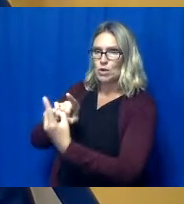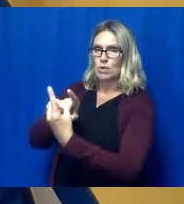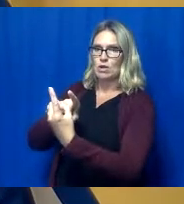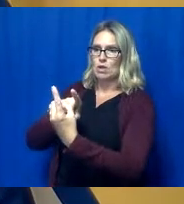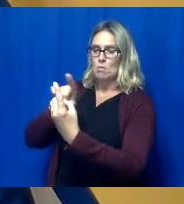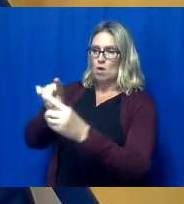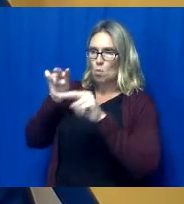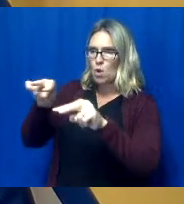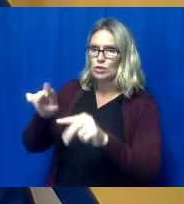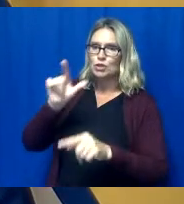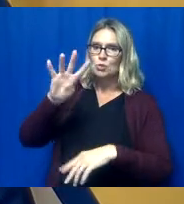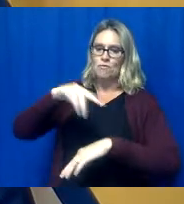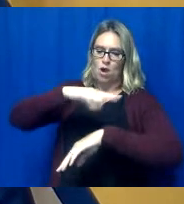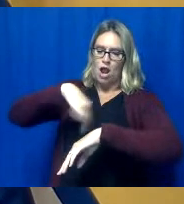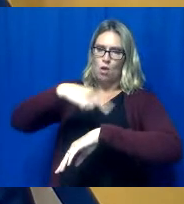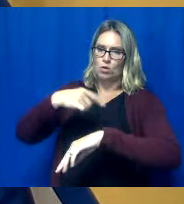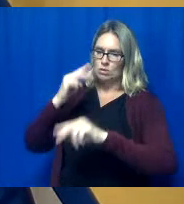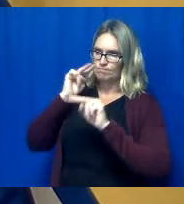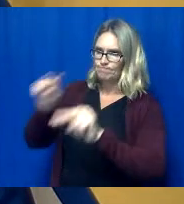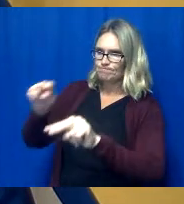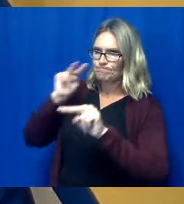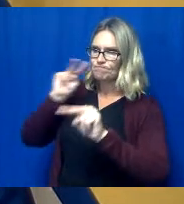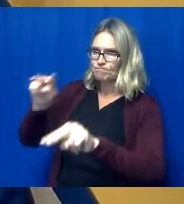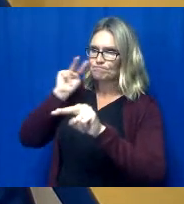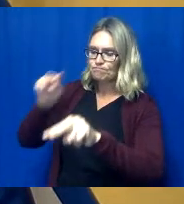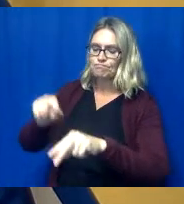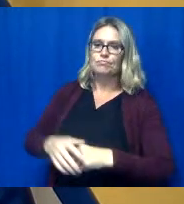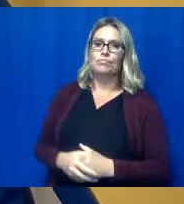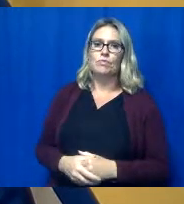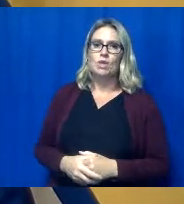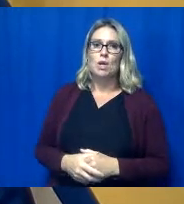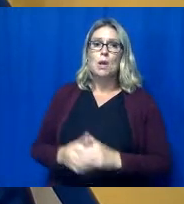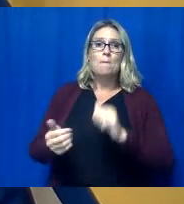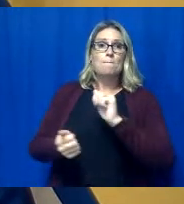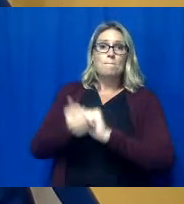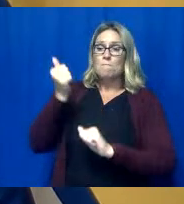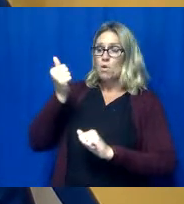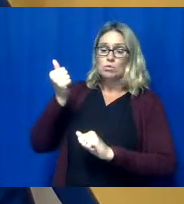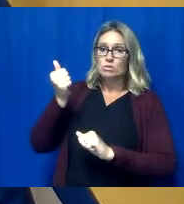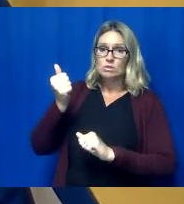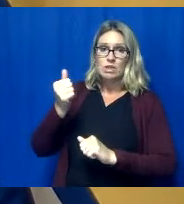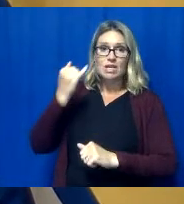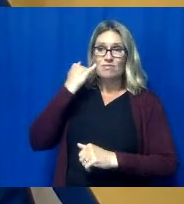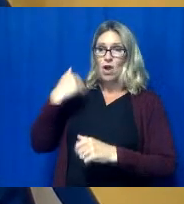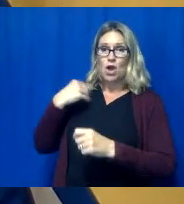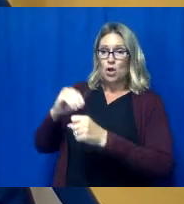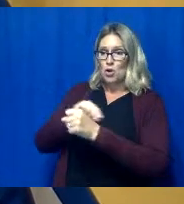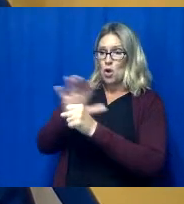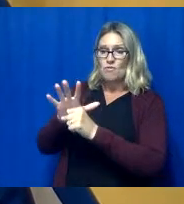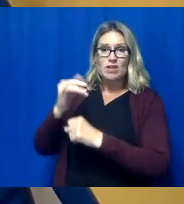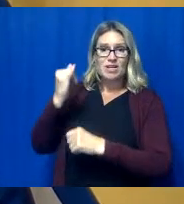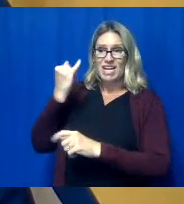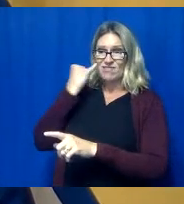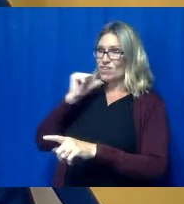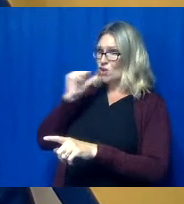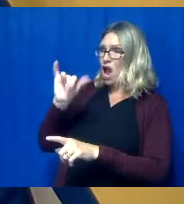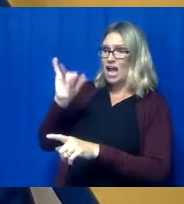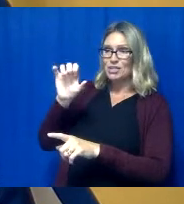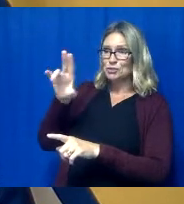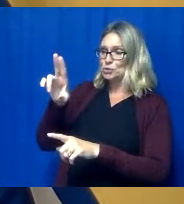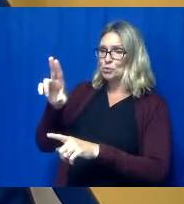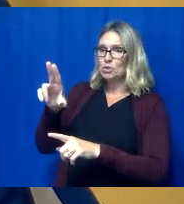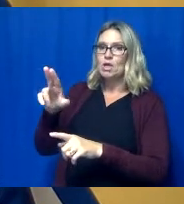24-hour care. In most cases, even if the COVID-19 patients are not in ICU, they